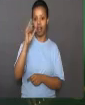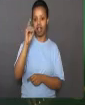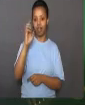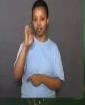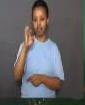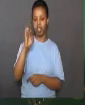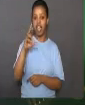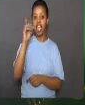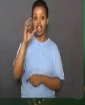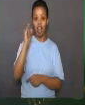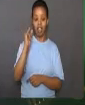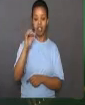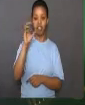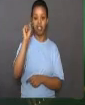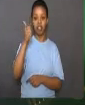disaccharides, and